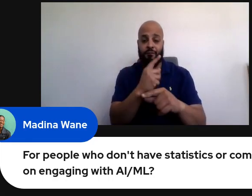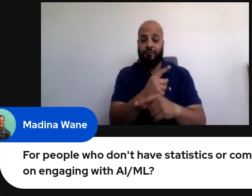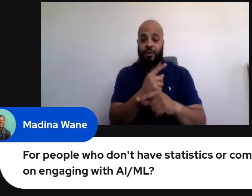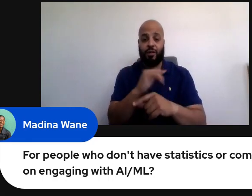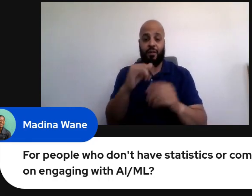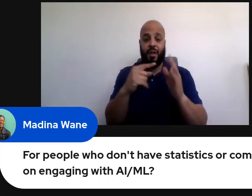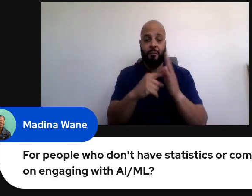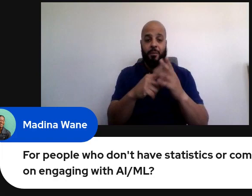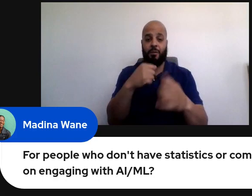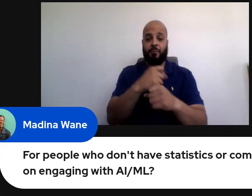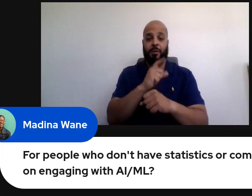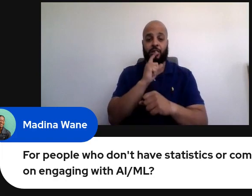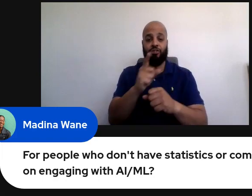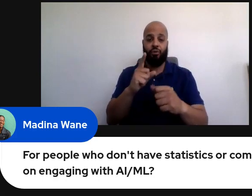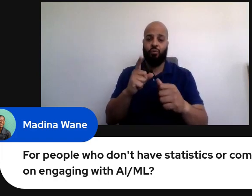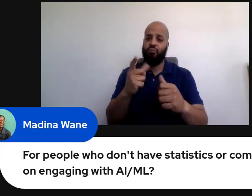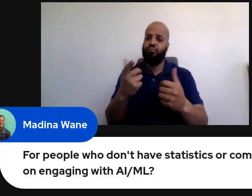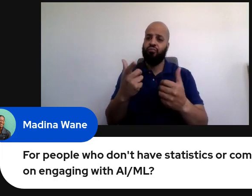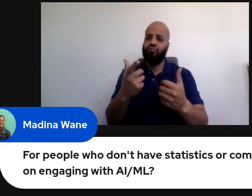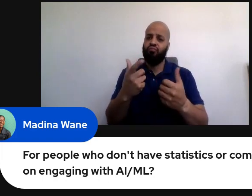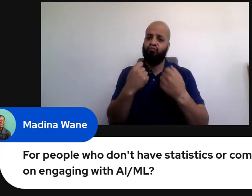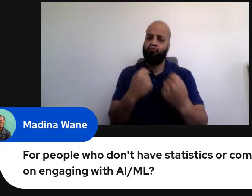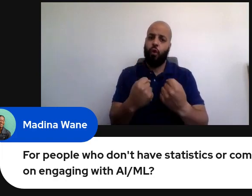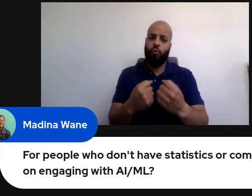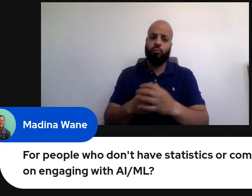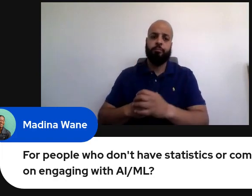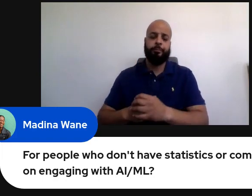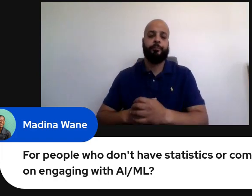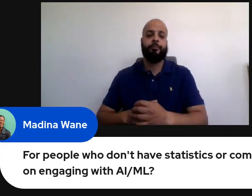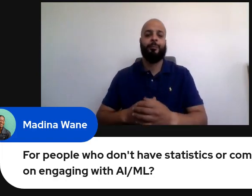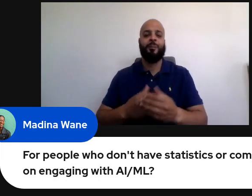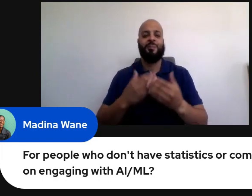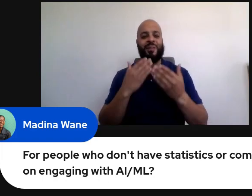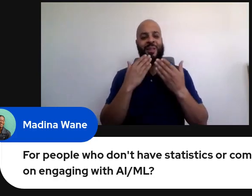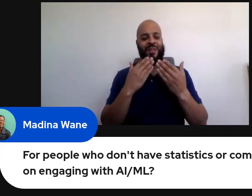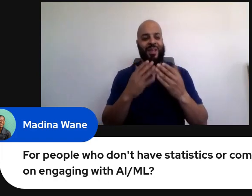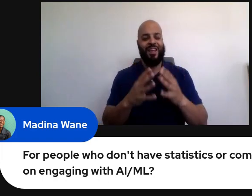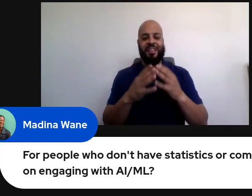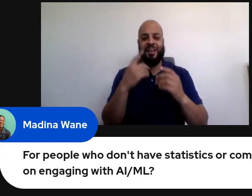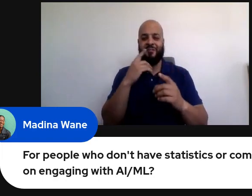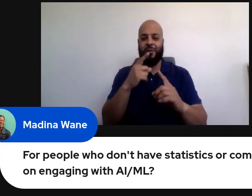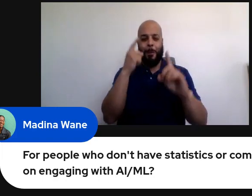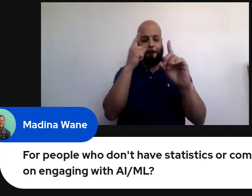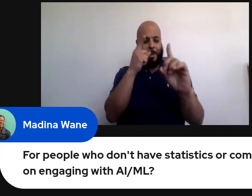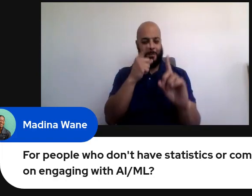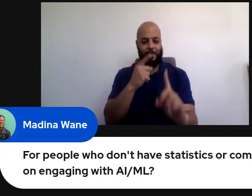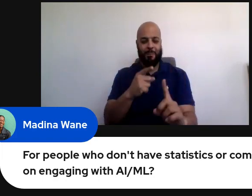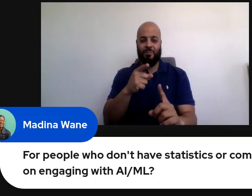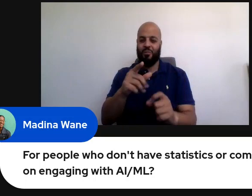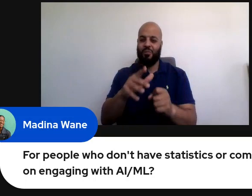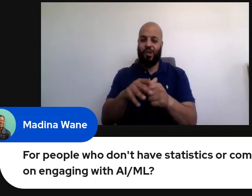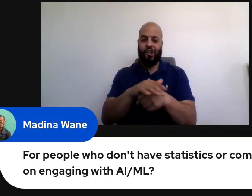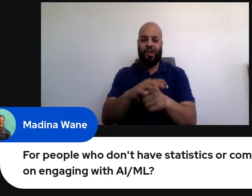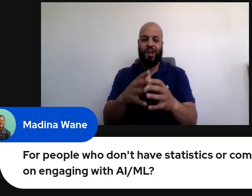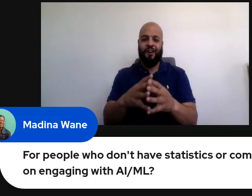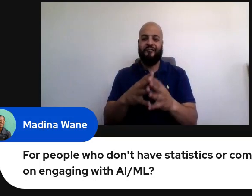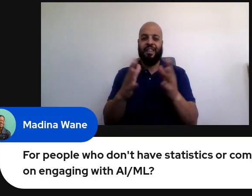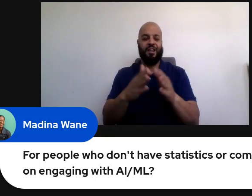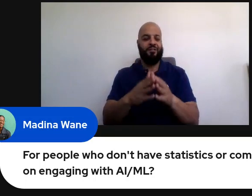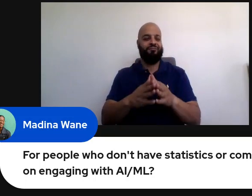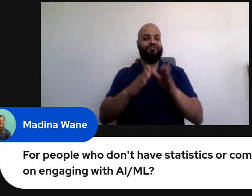they're robust. Thank you so much for bringing all these points. I mean, you've covered such a broad range of